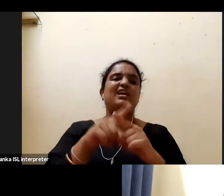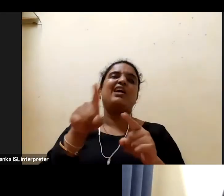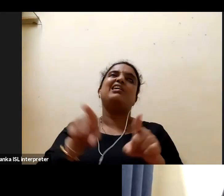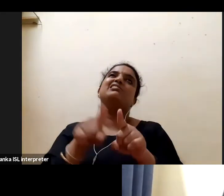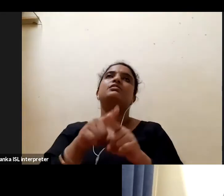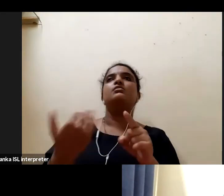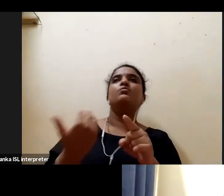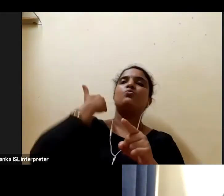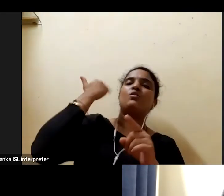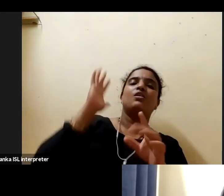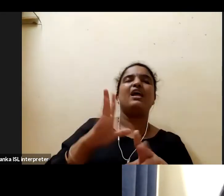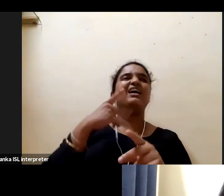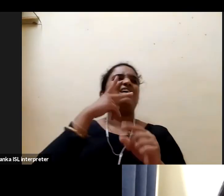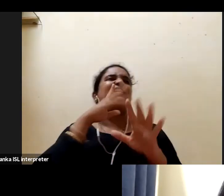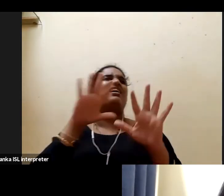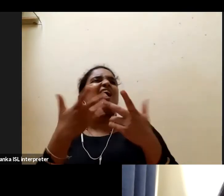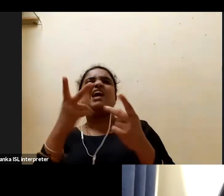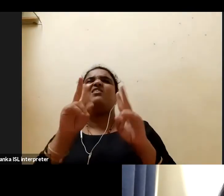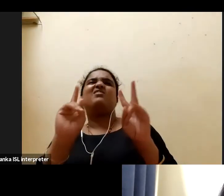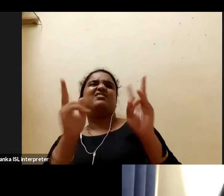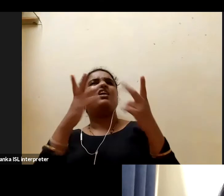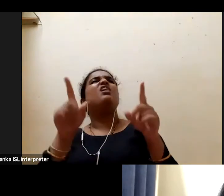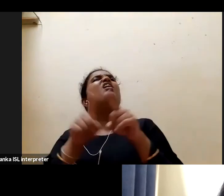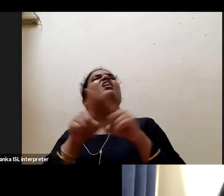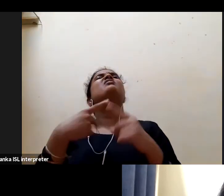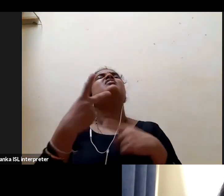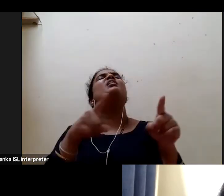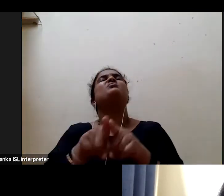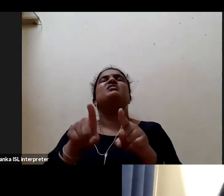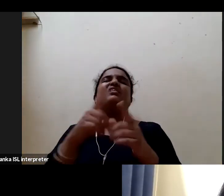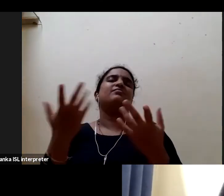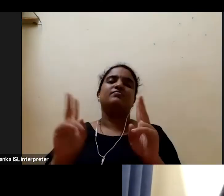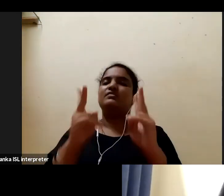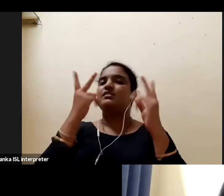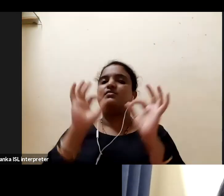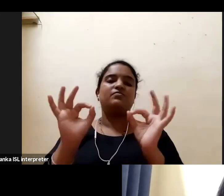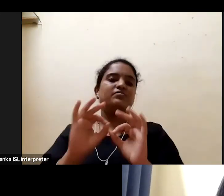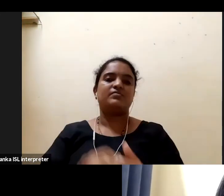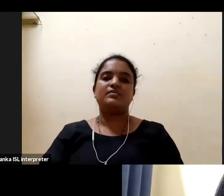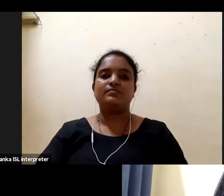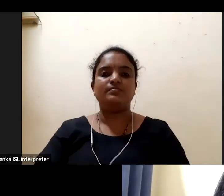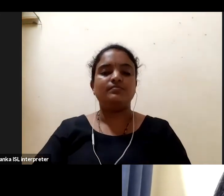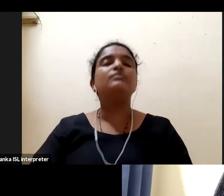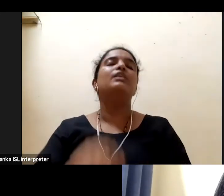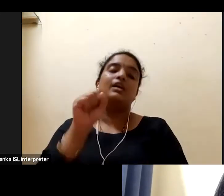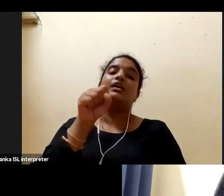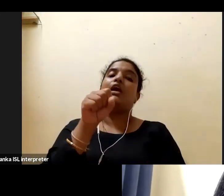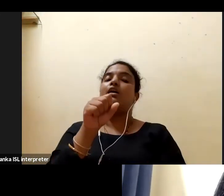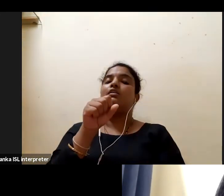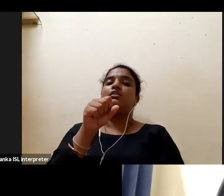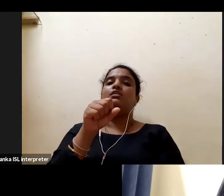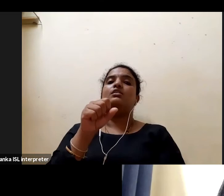of writing that every day, because how different is our life going to be on a day to day basis, right? But yeah,